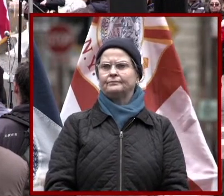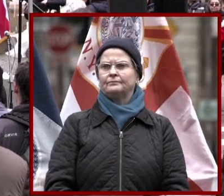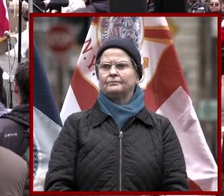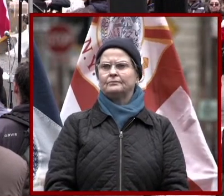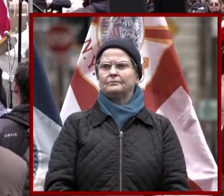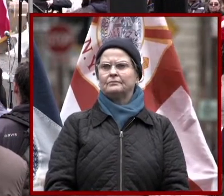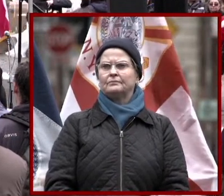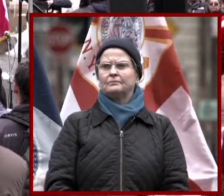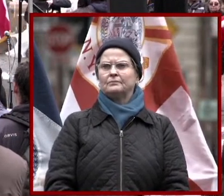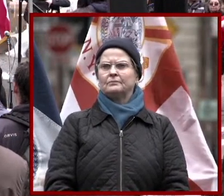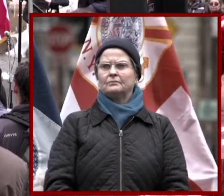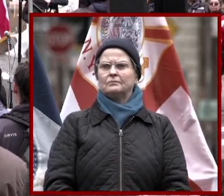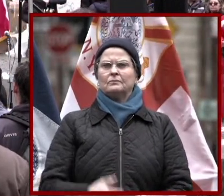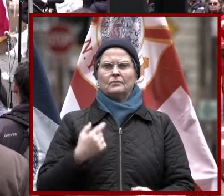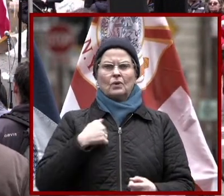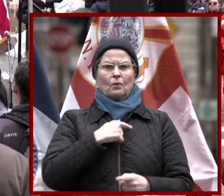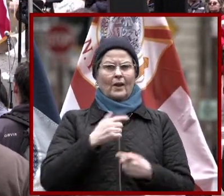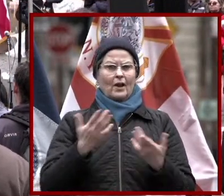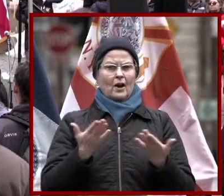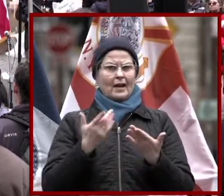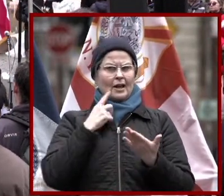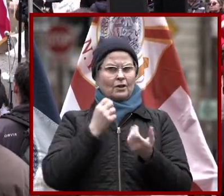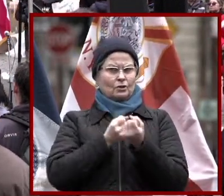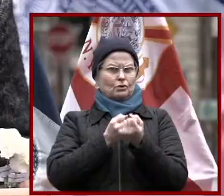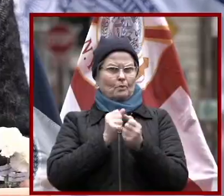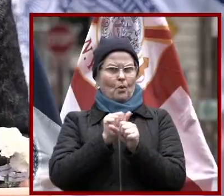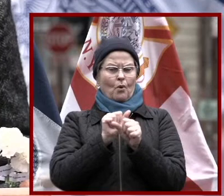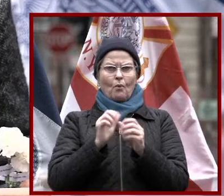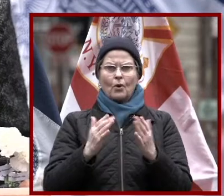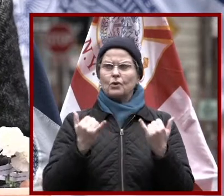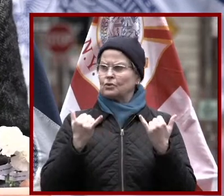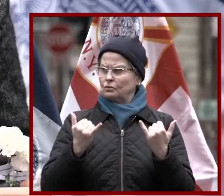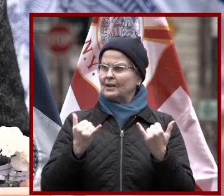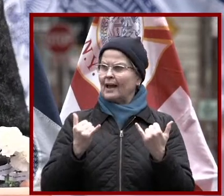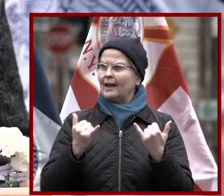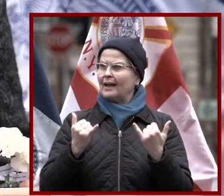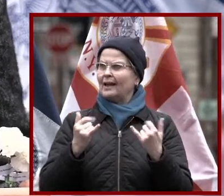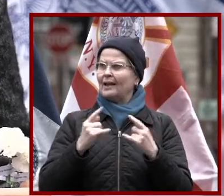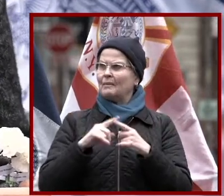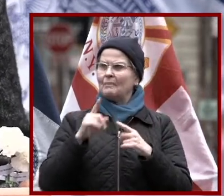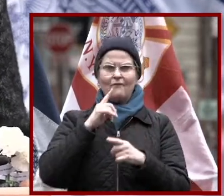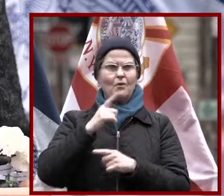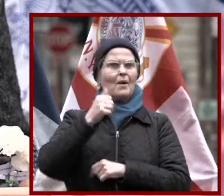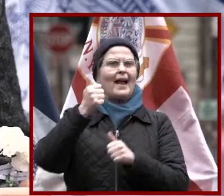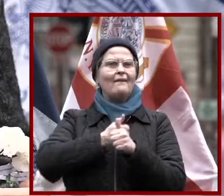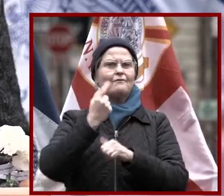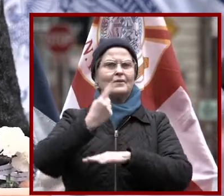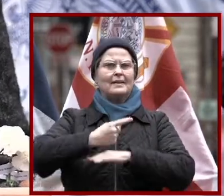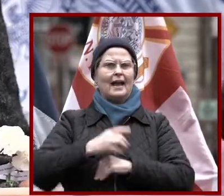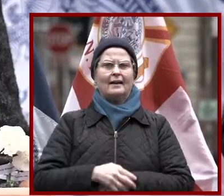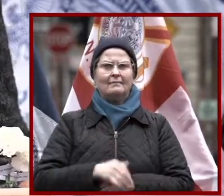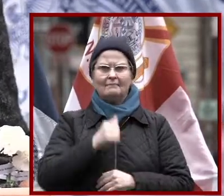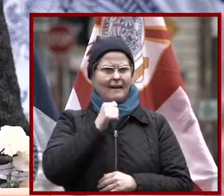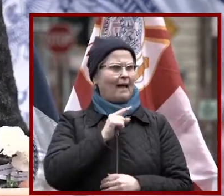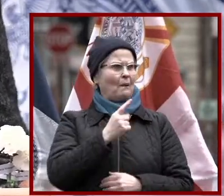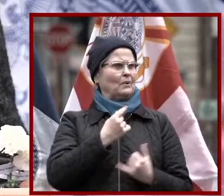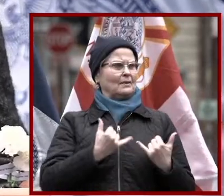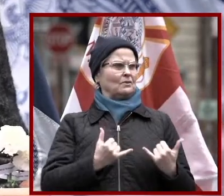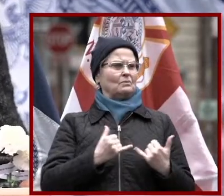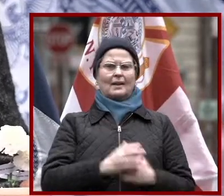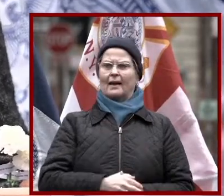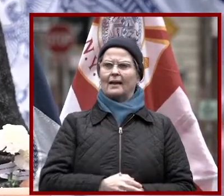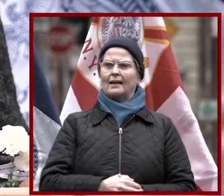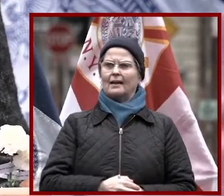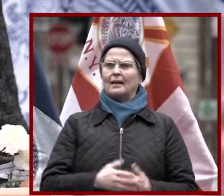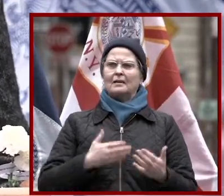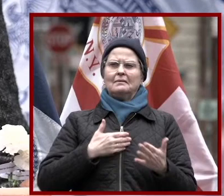We are not only here for workers today, but we're here for workers every day. No matter who you are, no matter